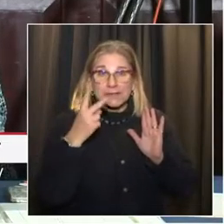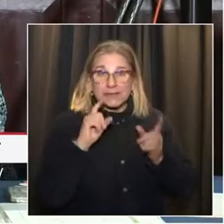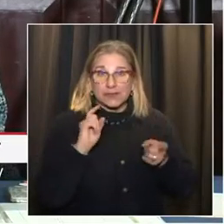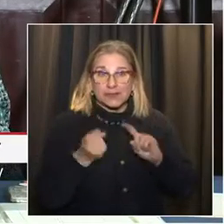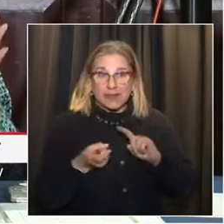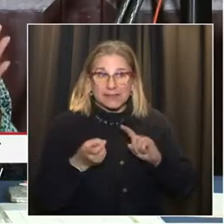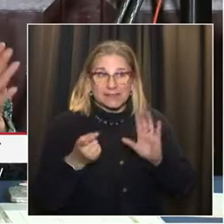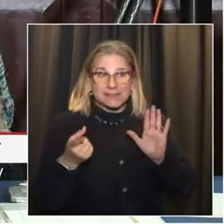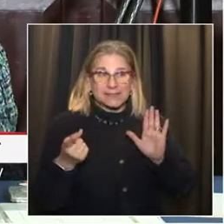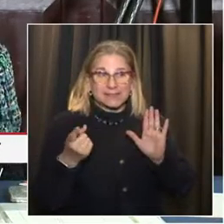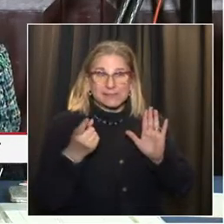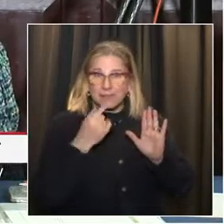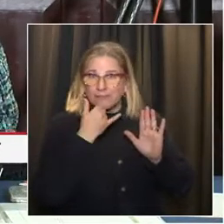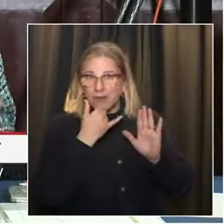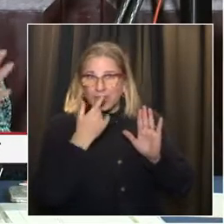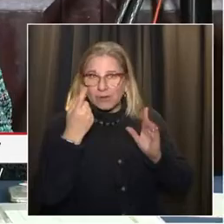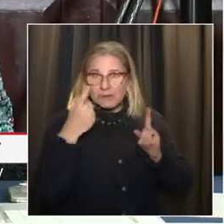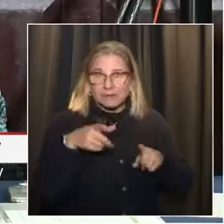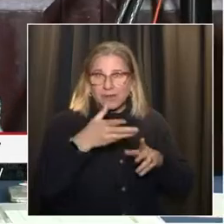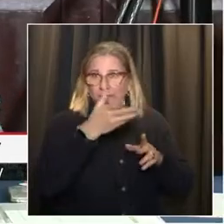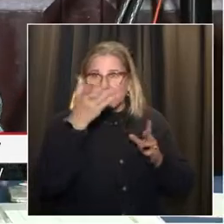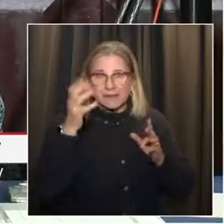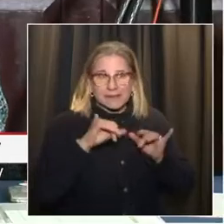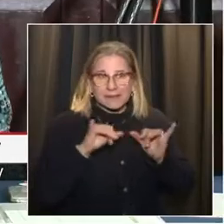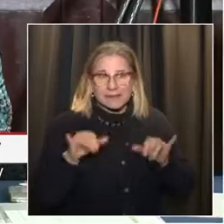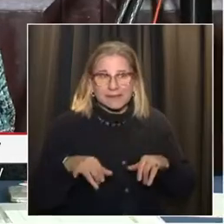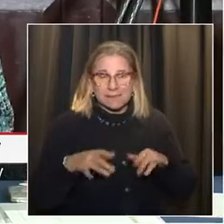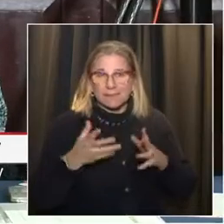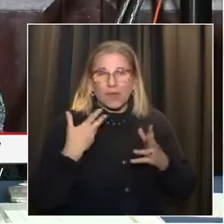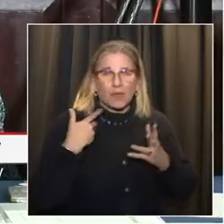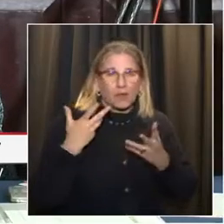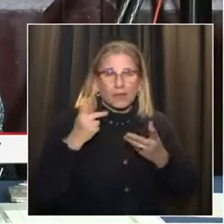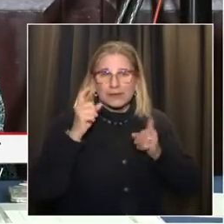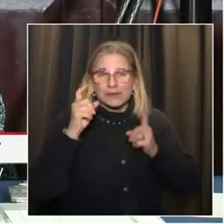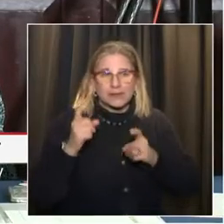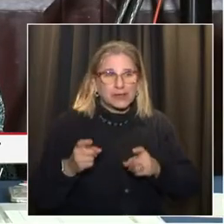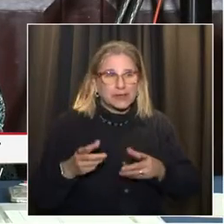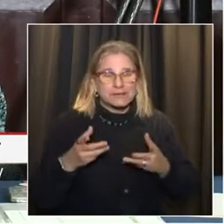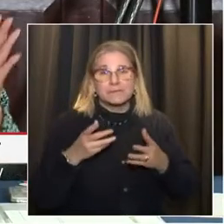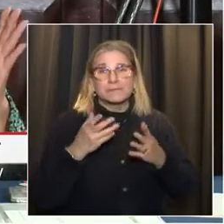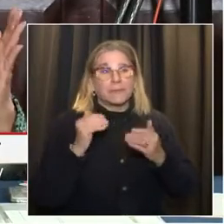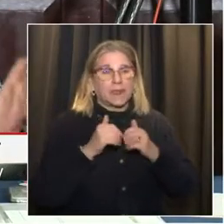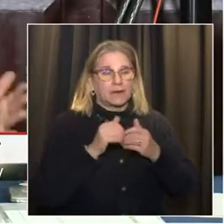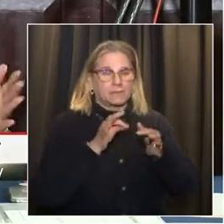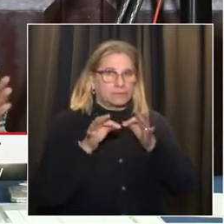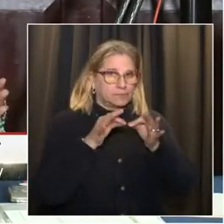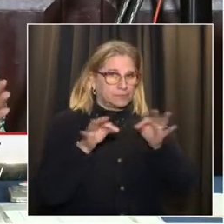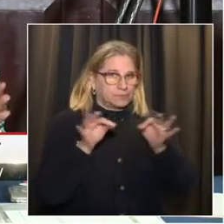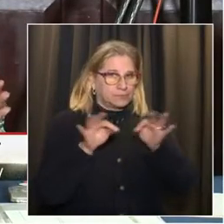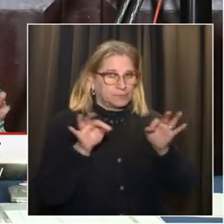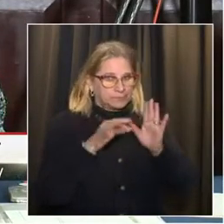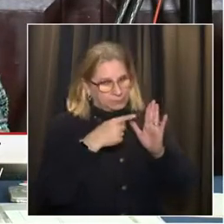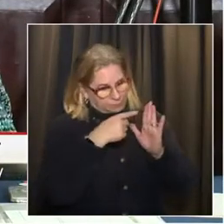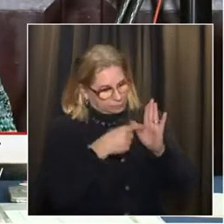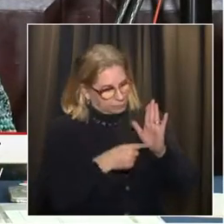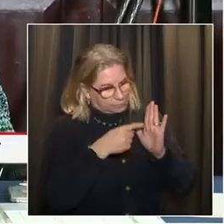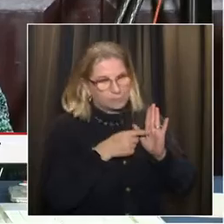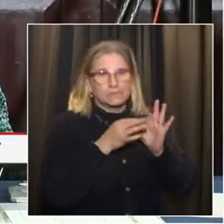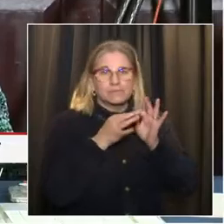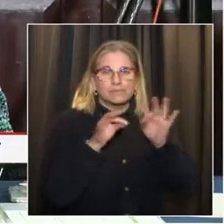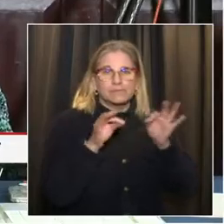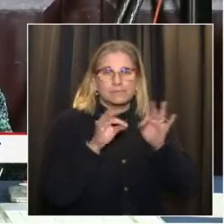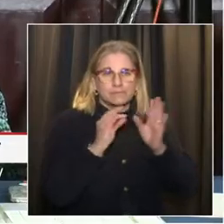got wrong, or we can change phrases here or there, then I'm happy to do that.